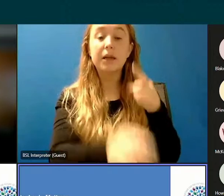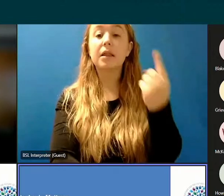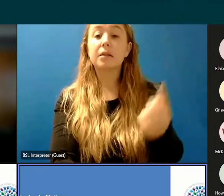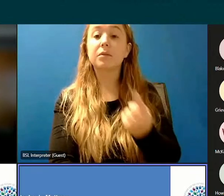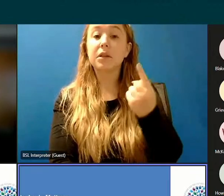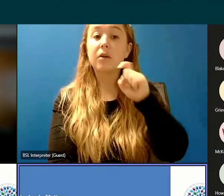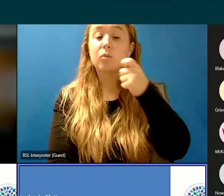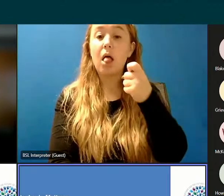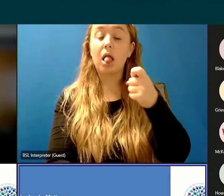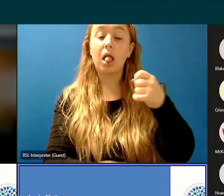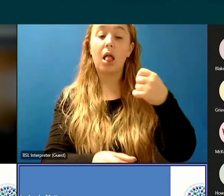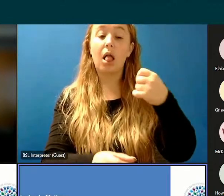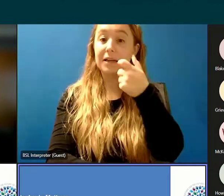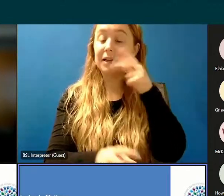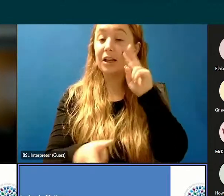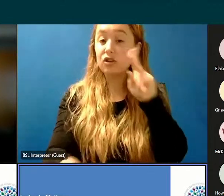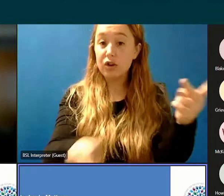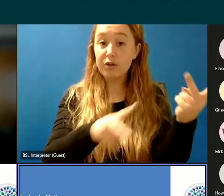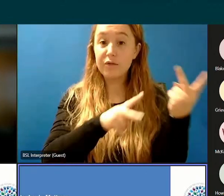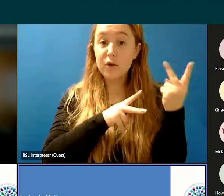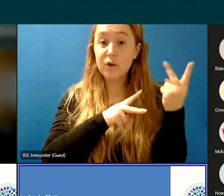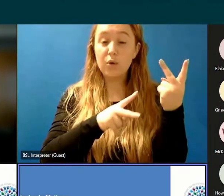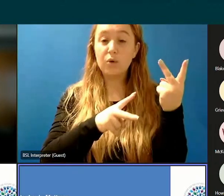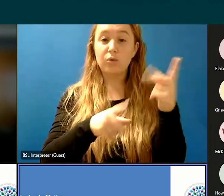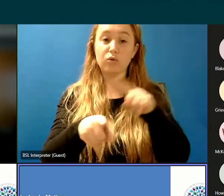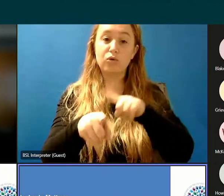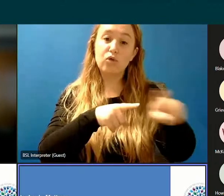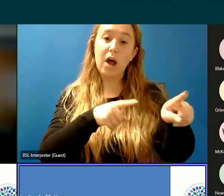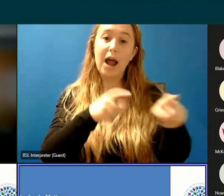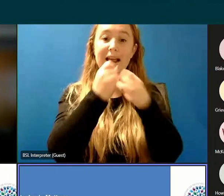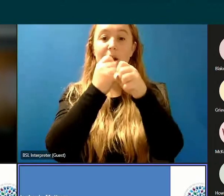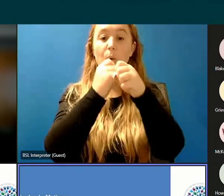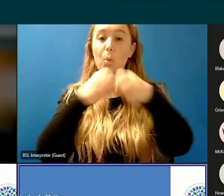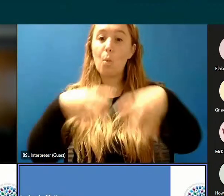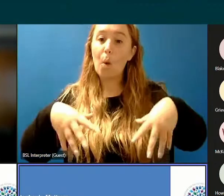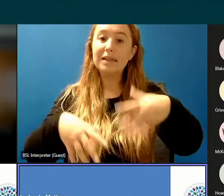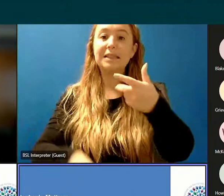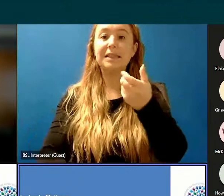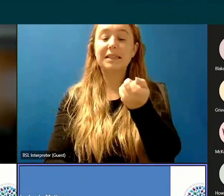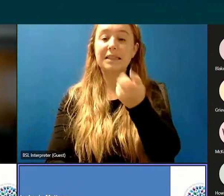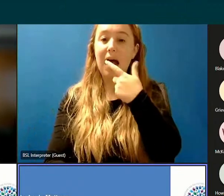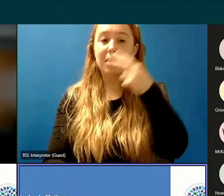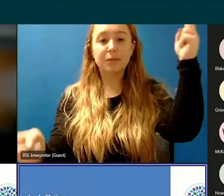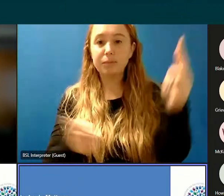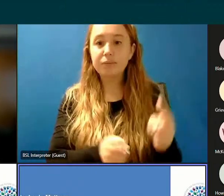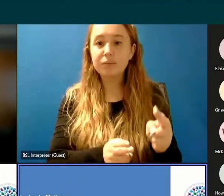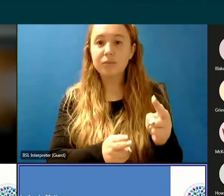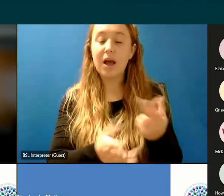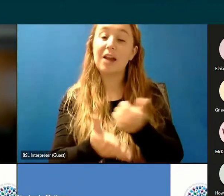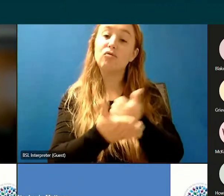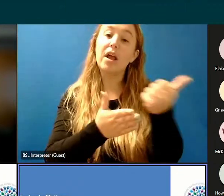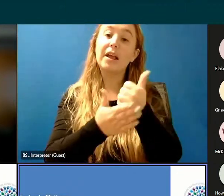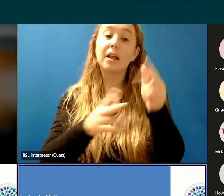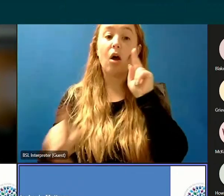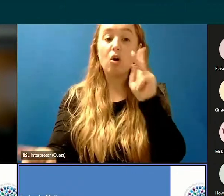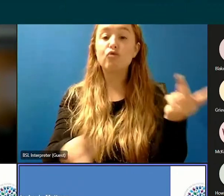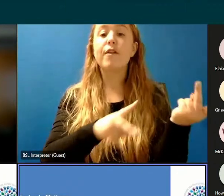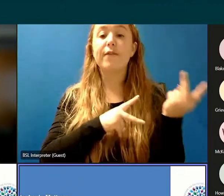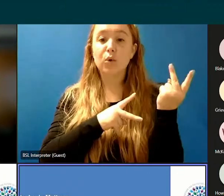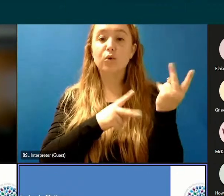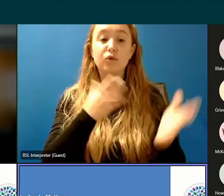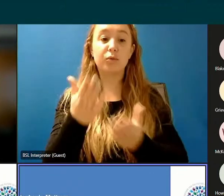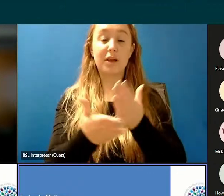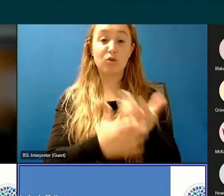to alleviate some of that waste and make sure that they're having regular reviews with people in terms